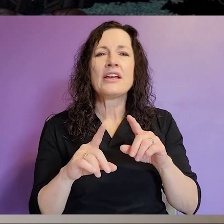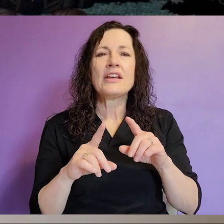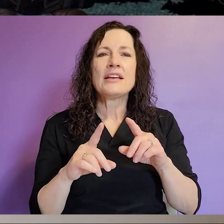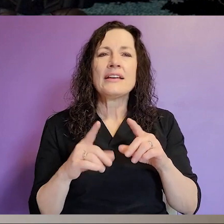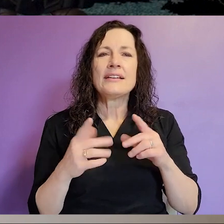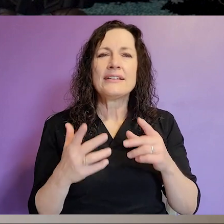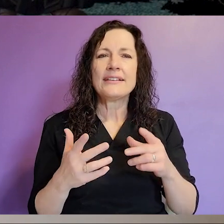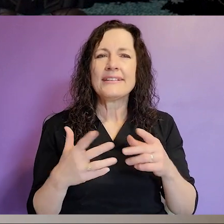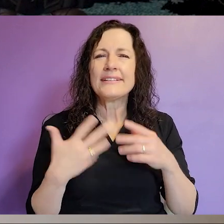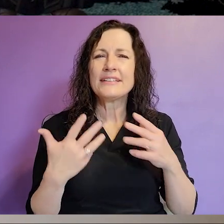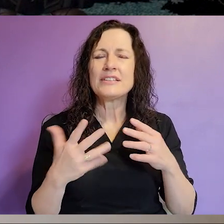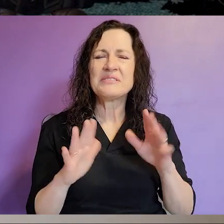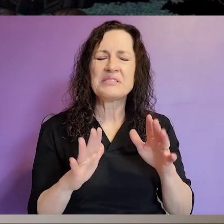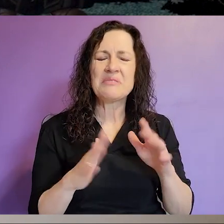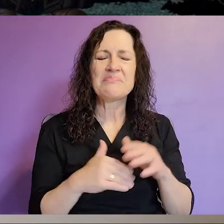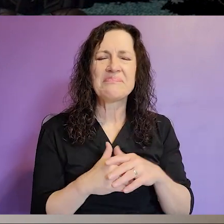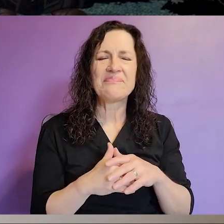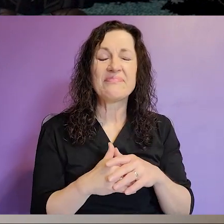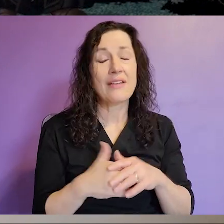Jesus.